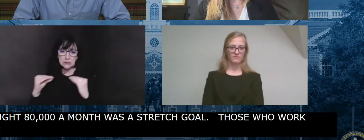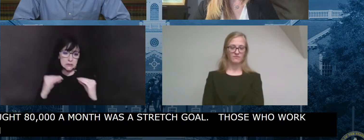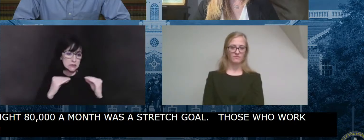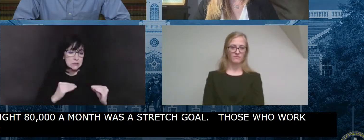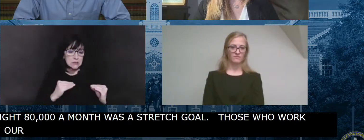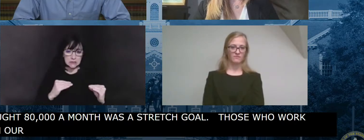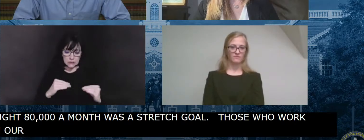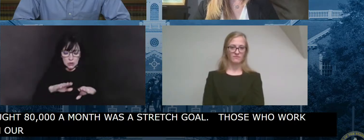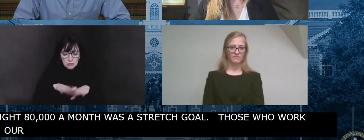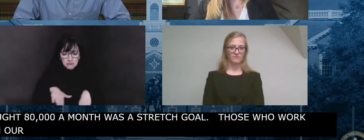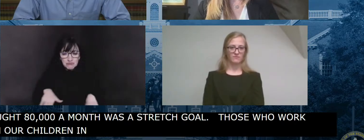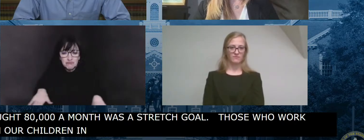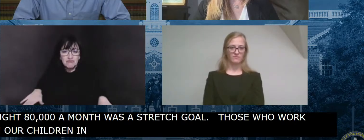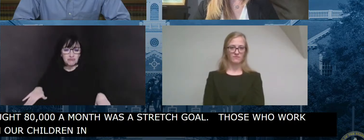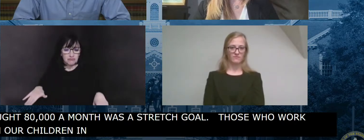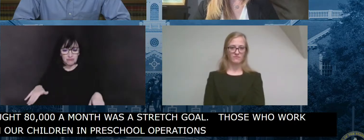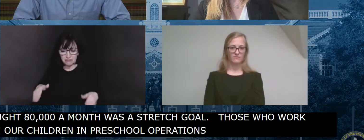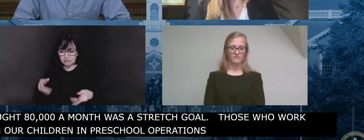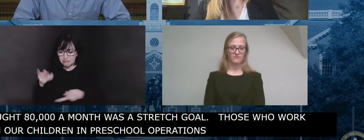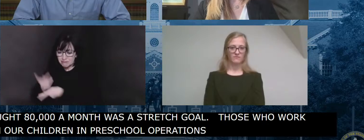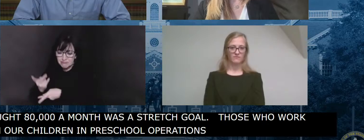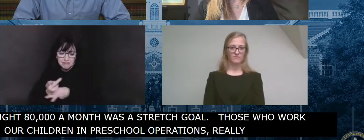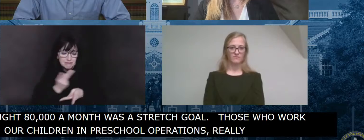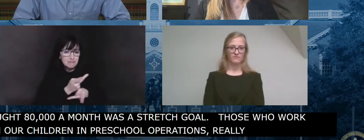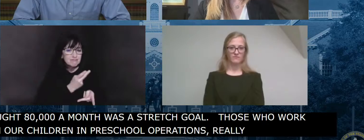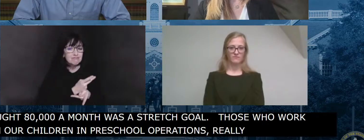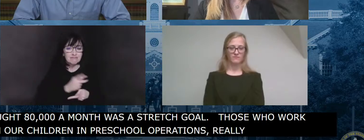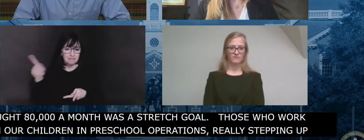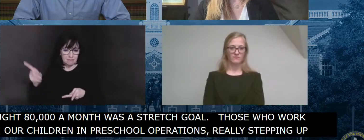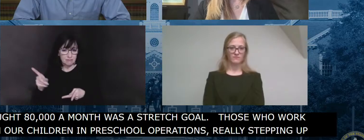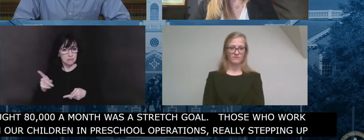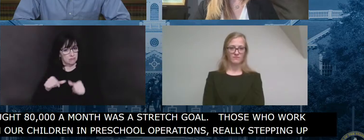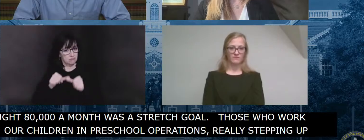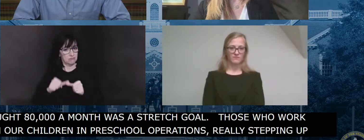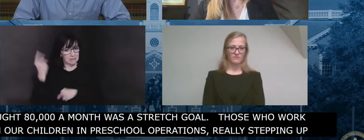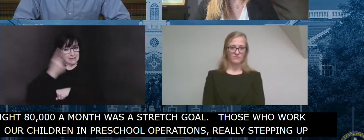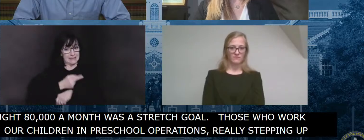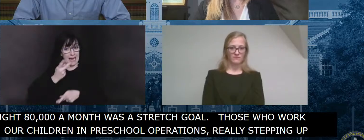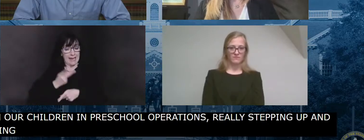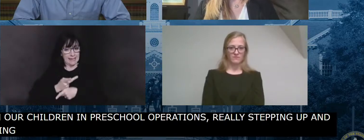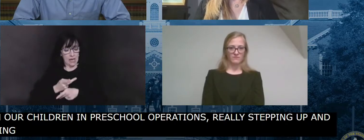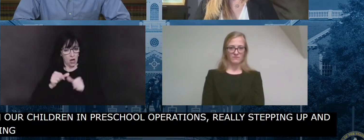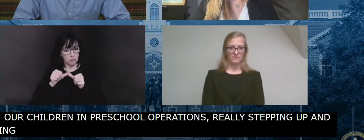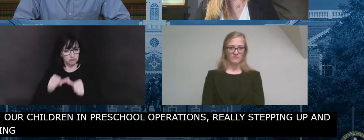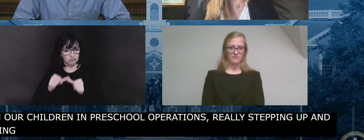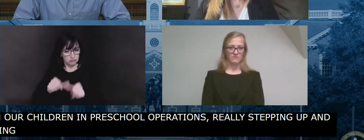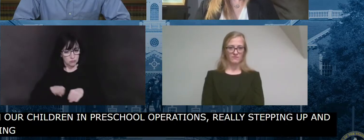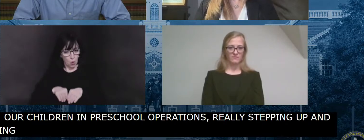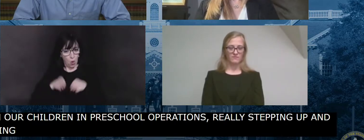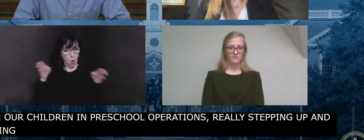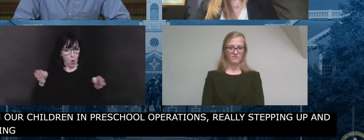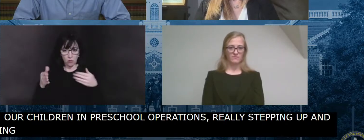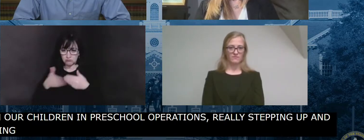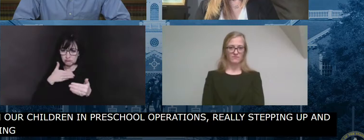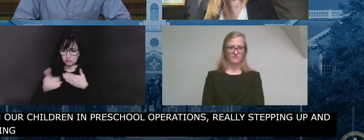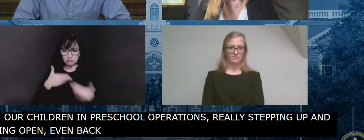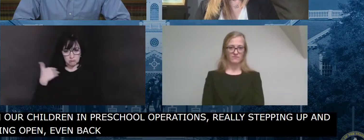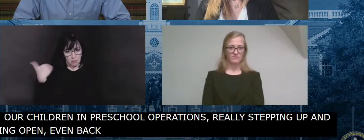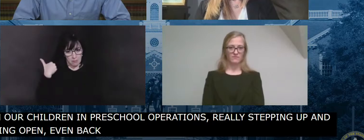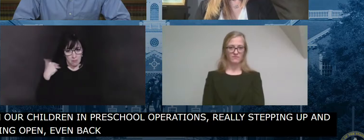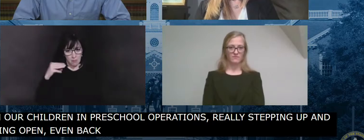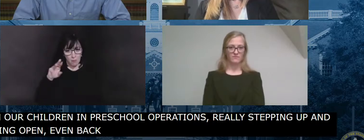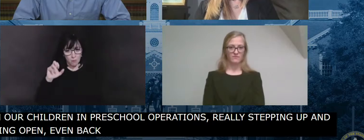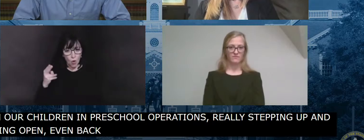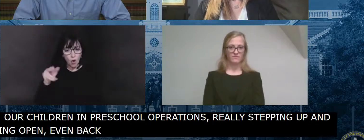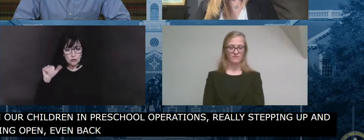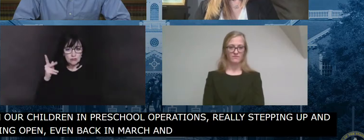operations, really stepping up and staying open, even back in March and April,